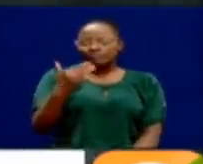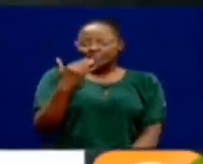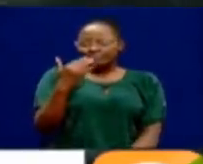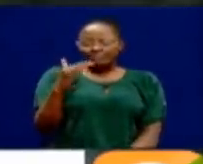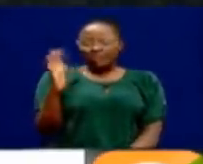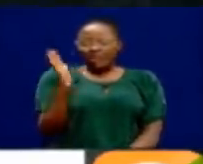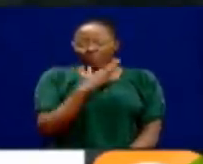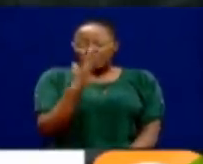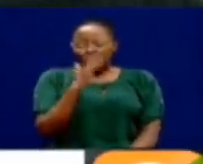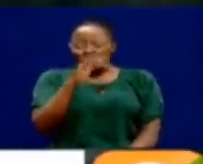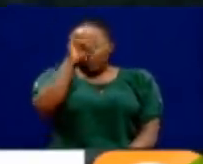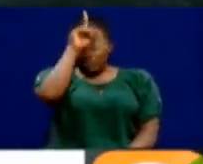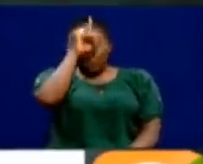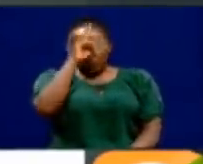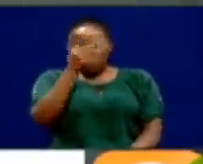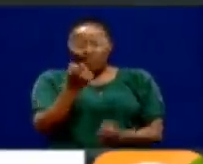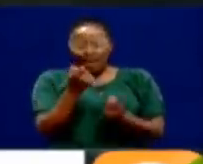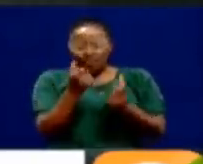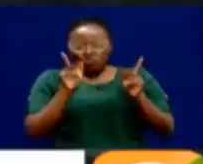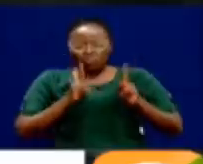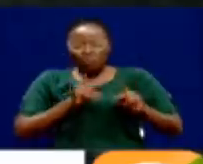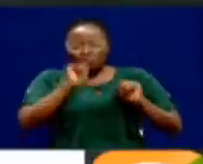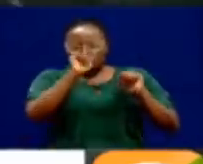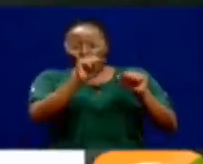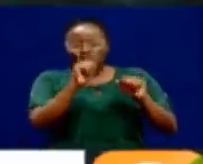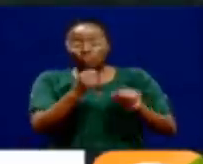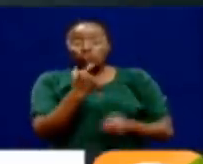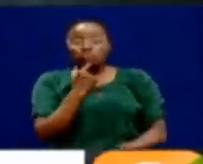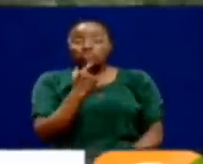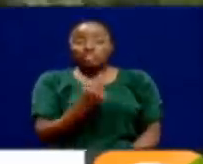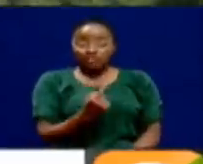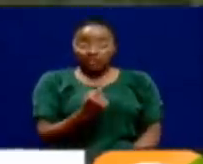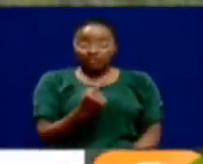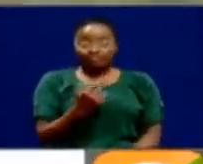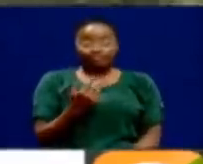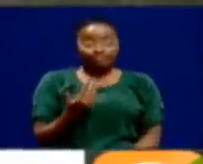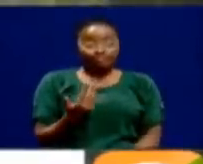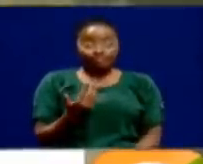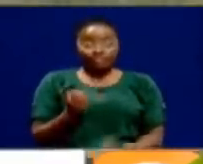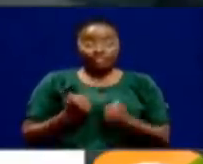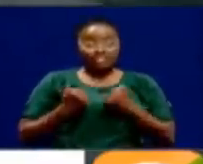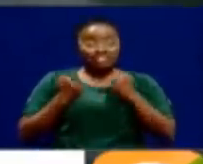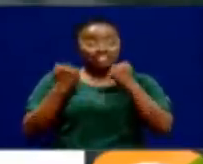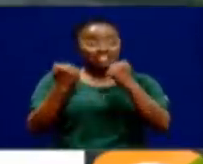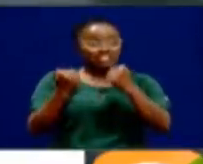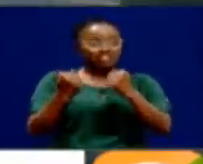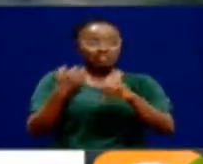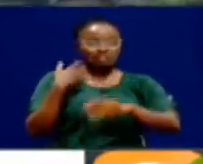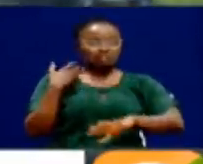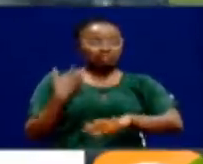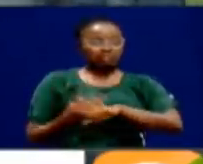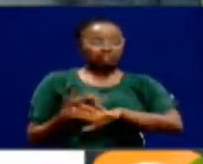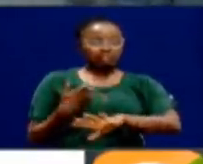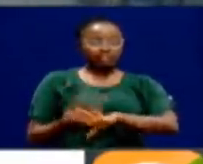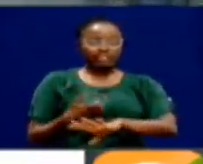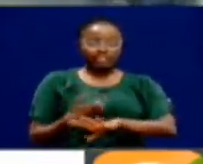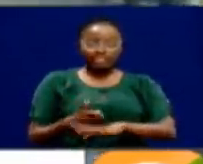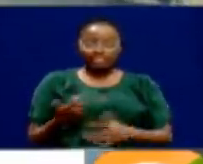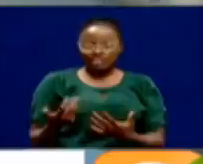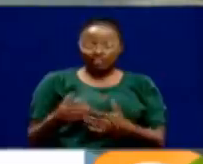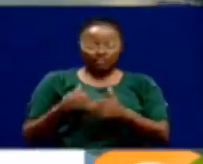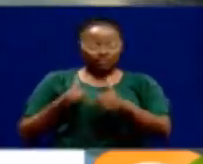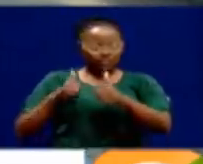little village few can pinpoint on a map, let alone drive there. It